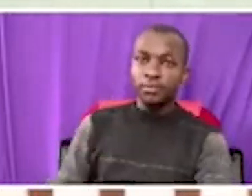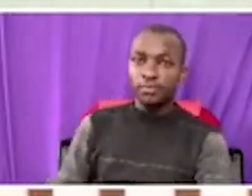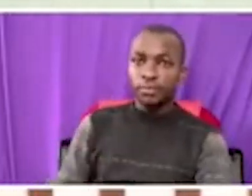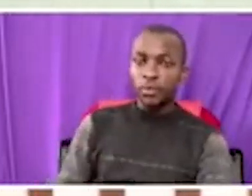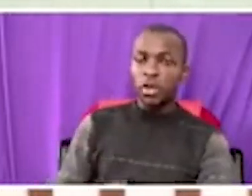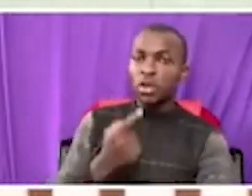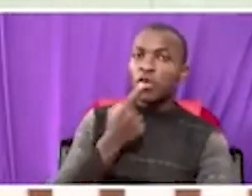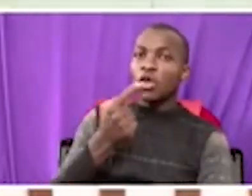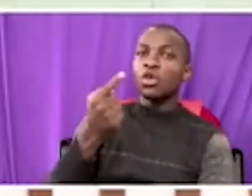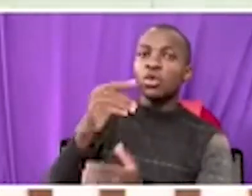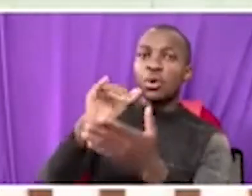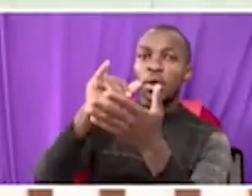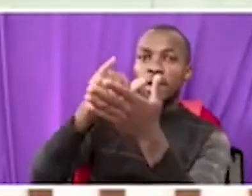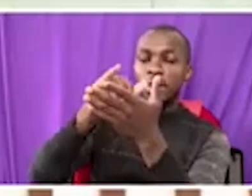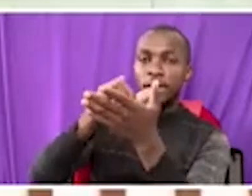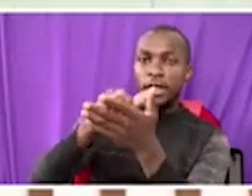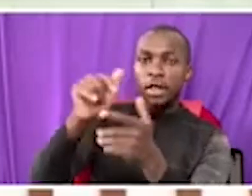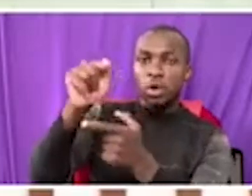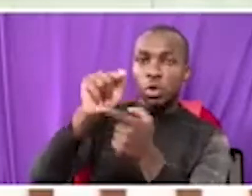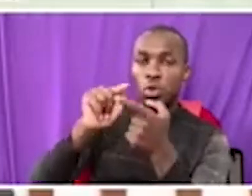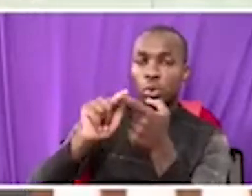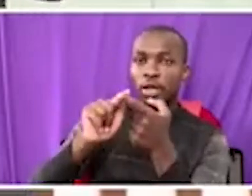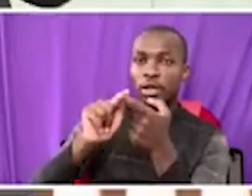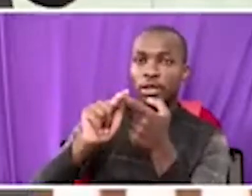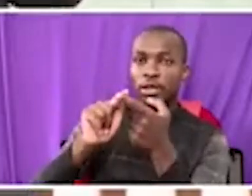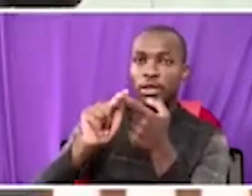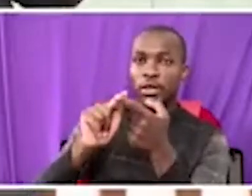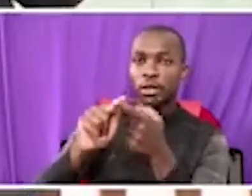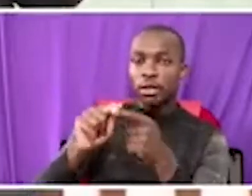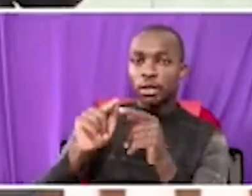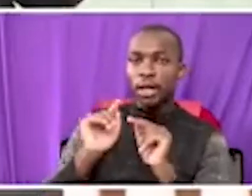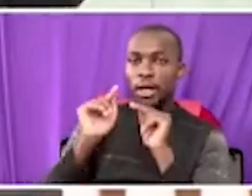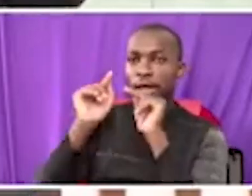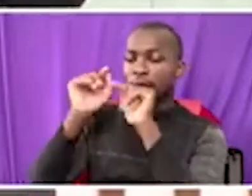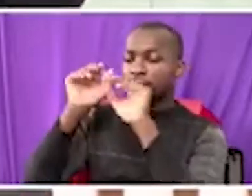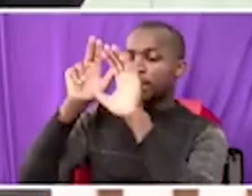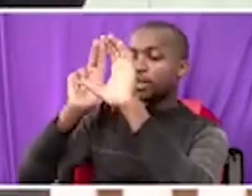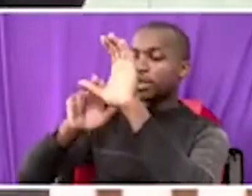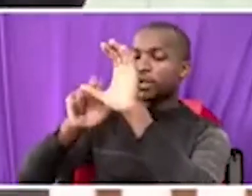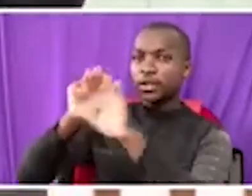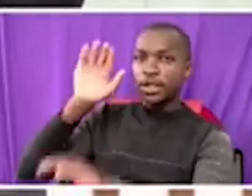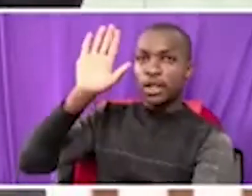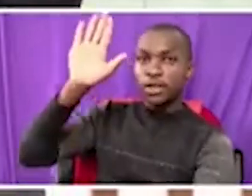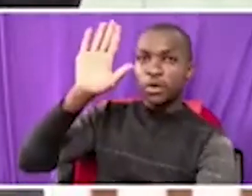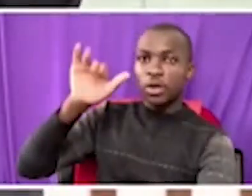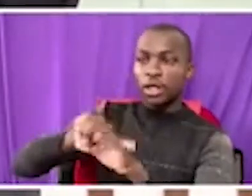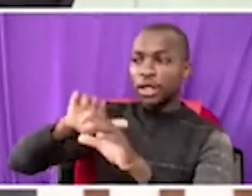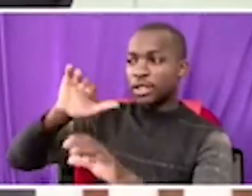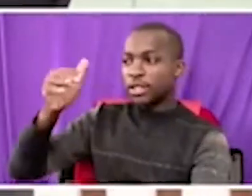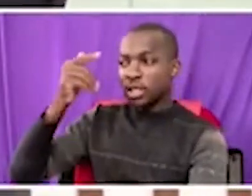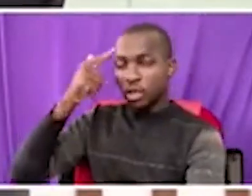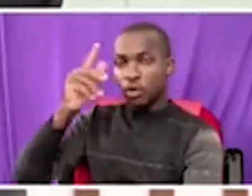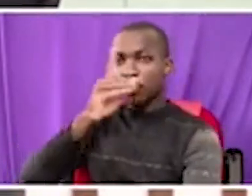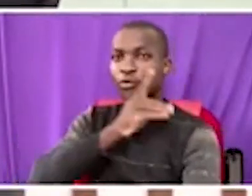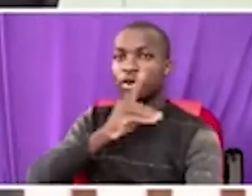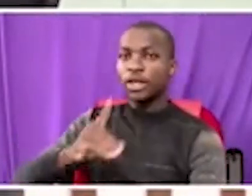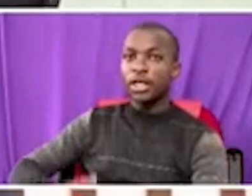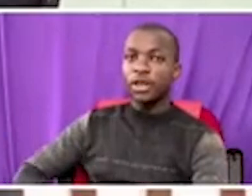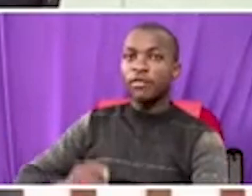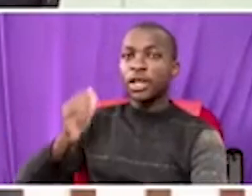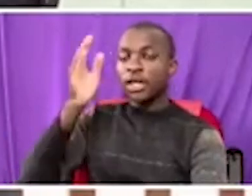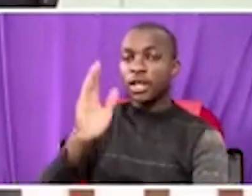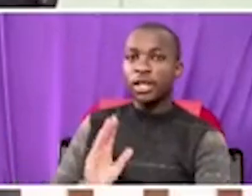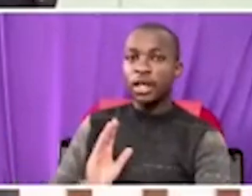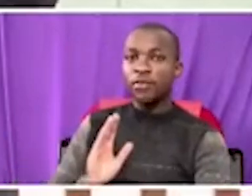So that when he sits on the throne in the city of David, you will never be